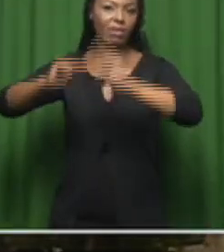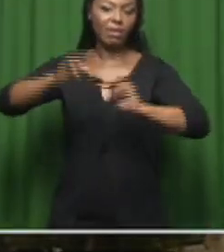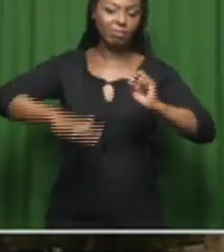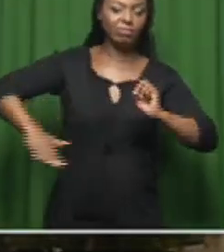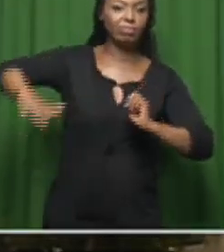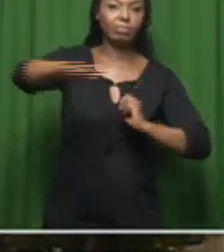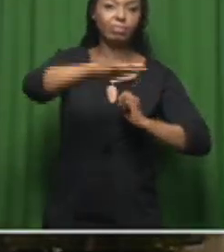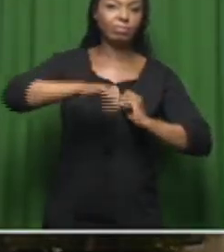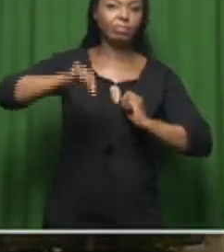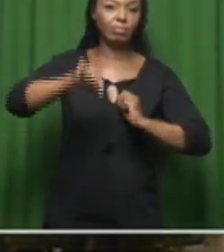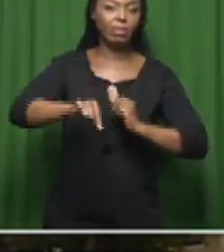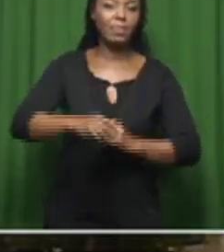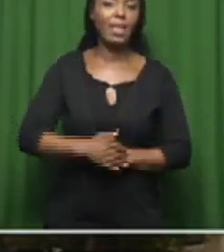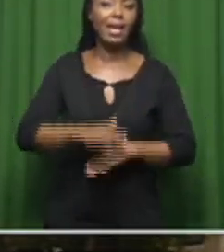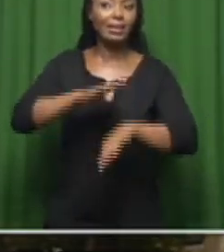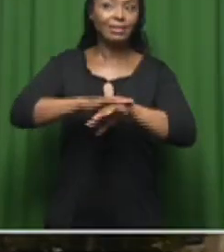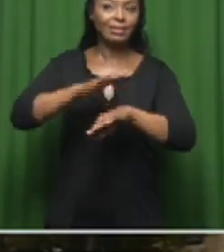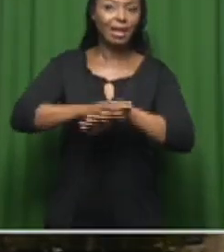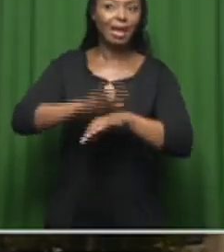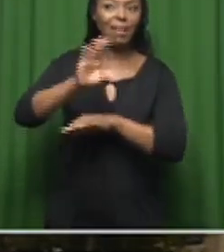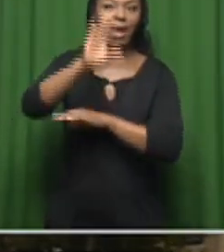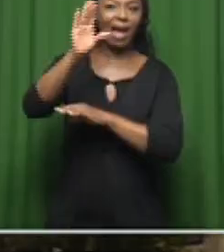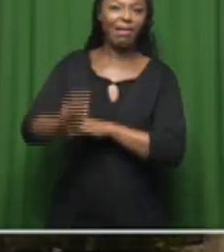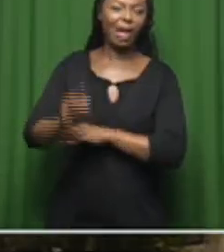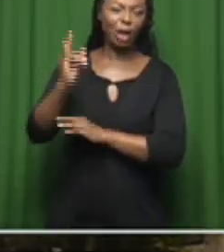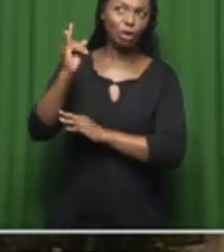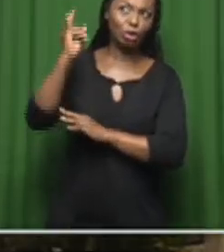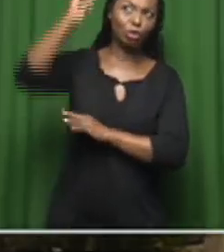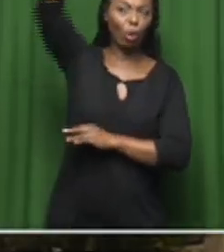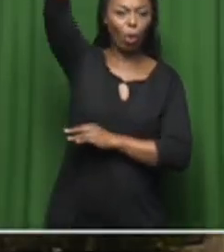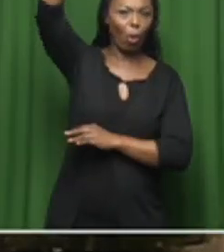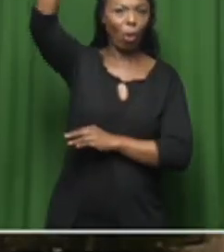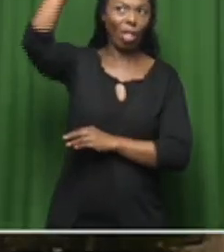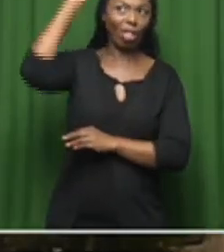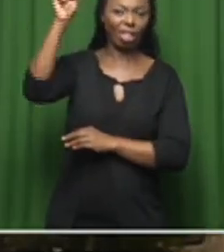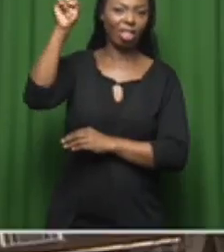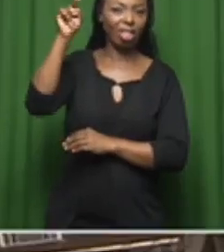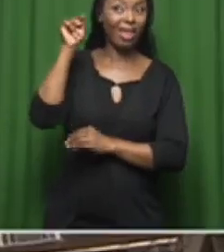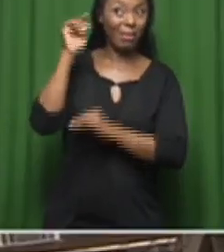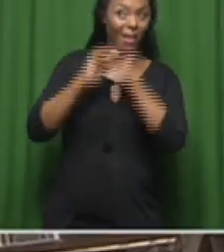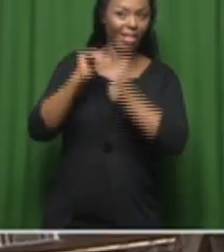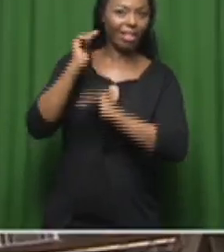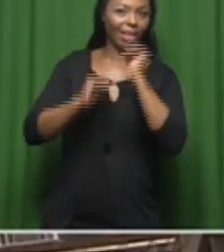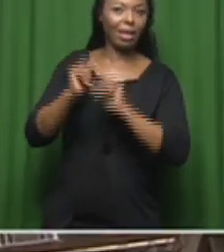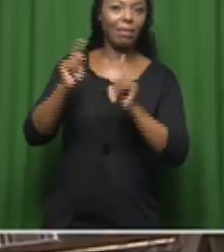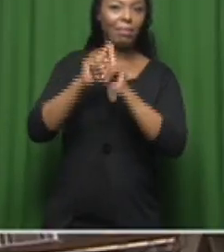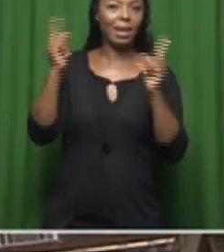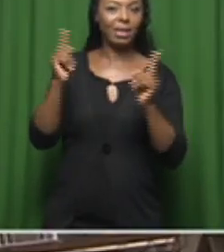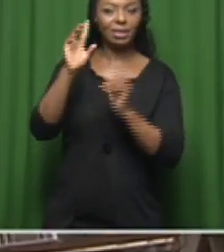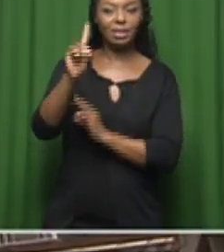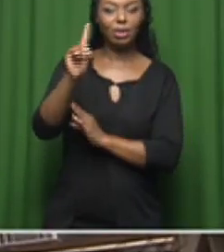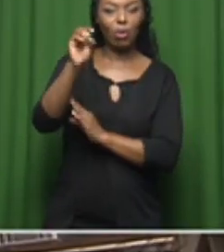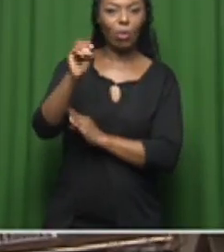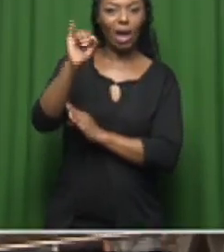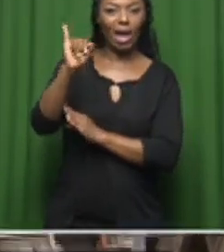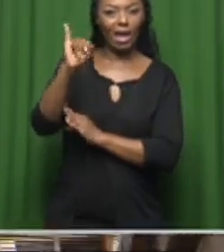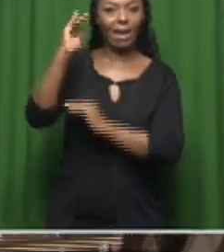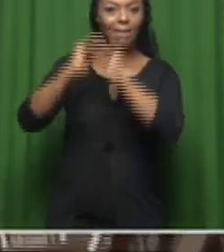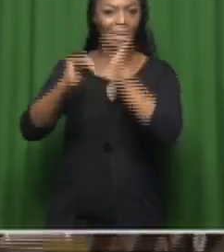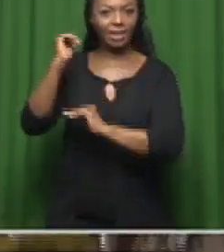the time Africa's tallest building for 48 years until it was overtaken by the DOI building in Egypt back